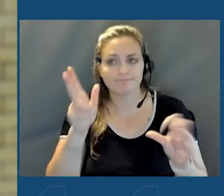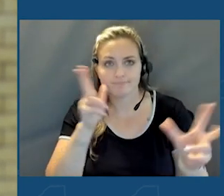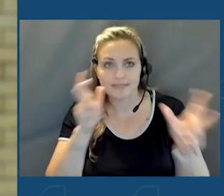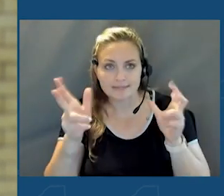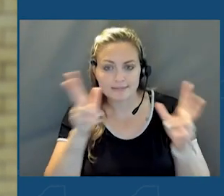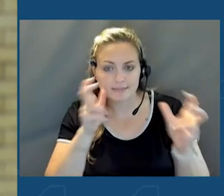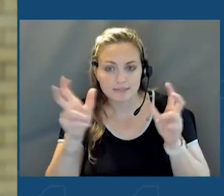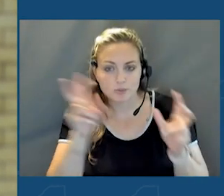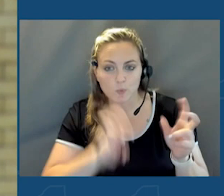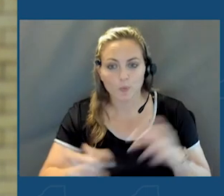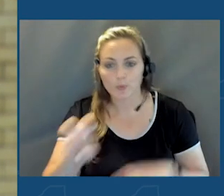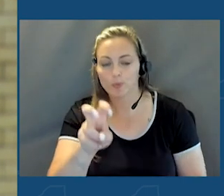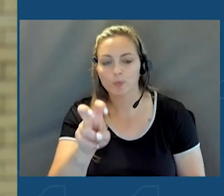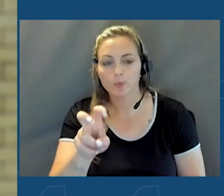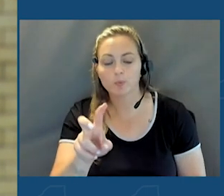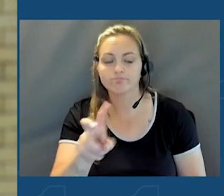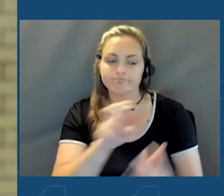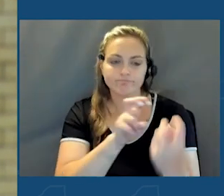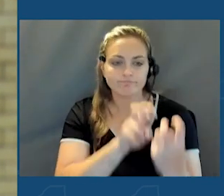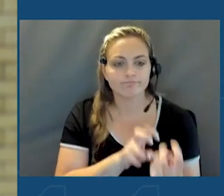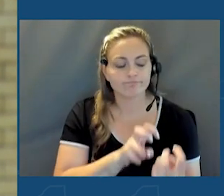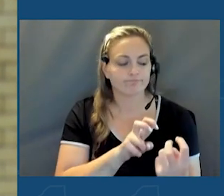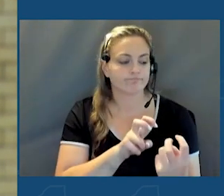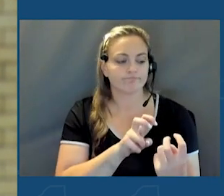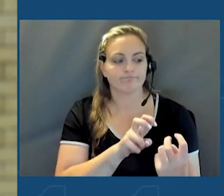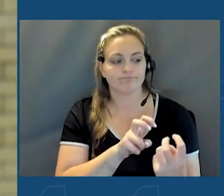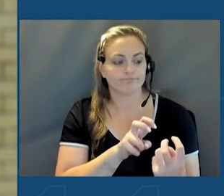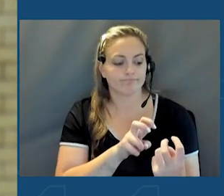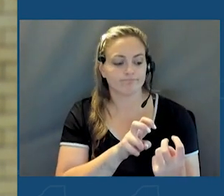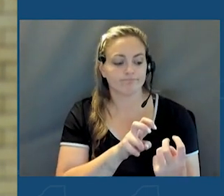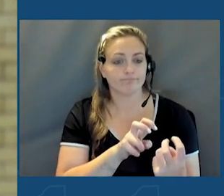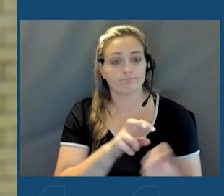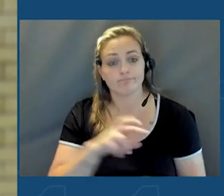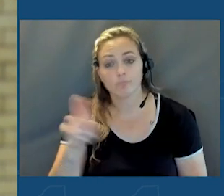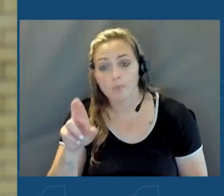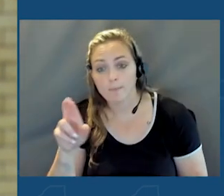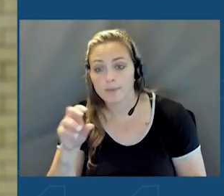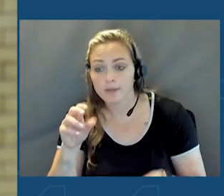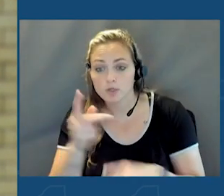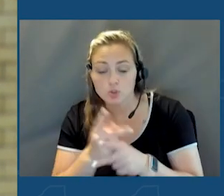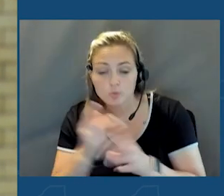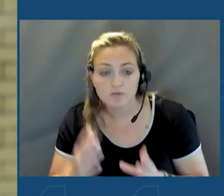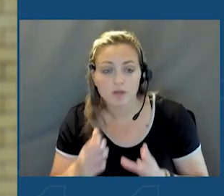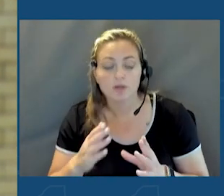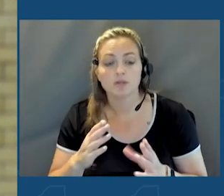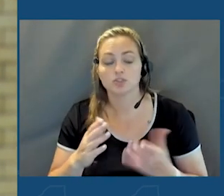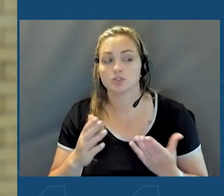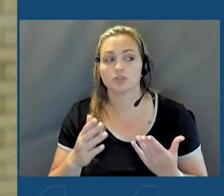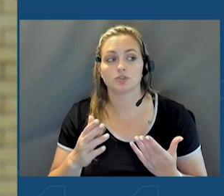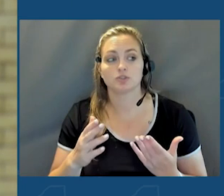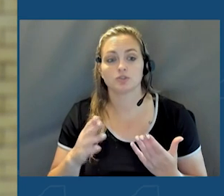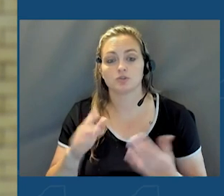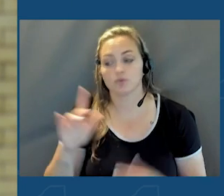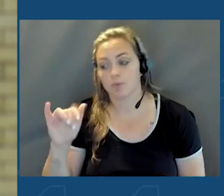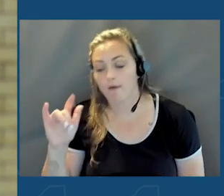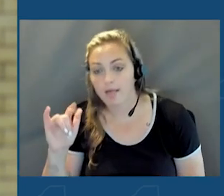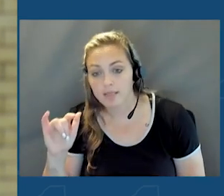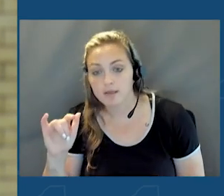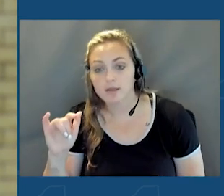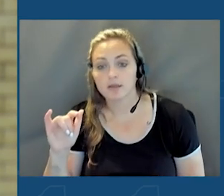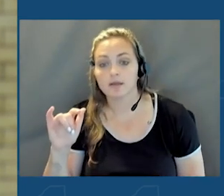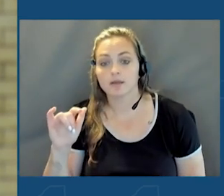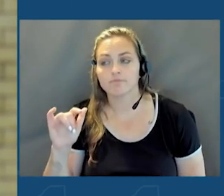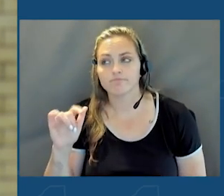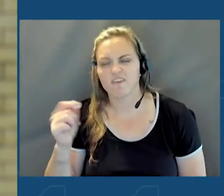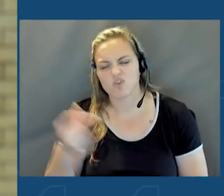started. I sat down with Republican supervisors, 10 from Long Island a few months ago. I